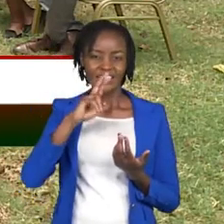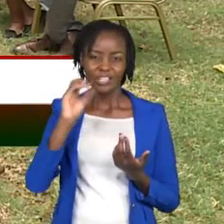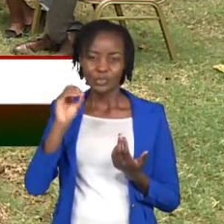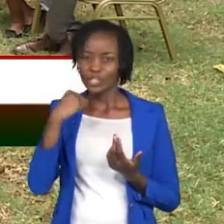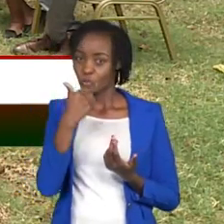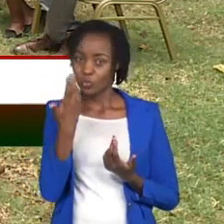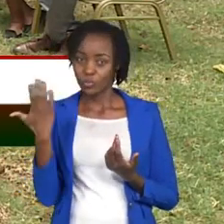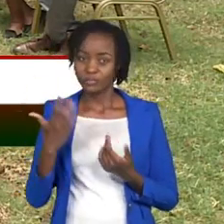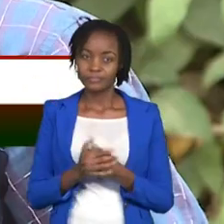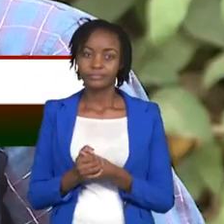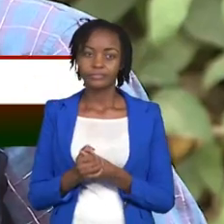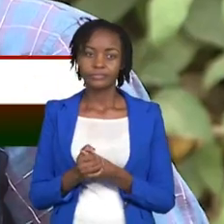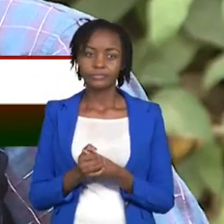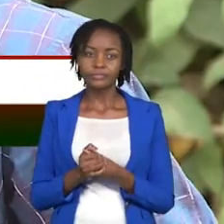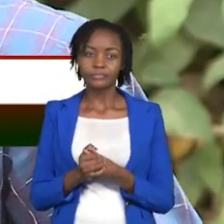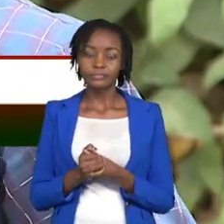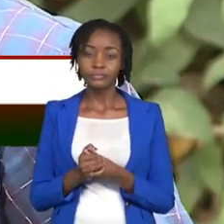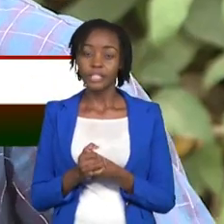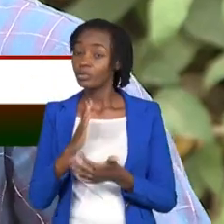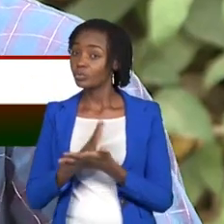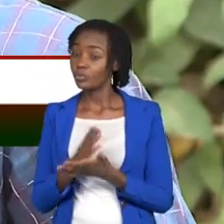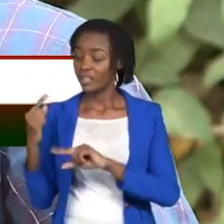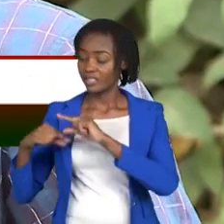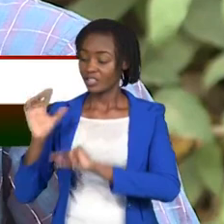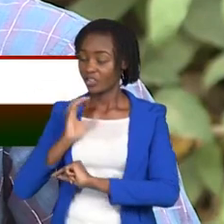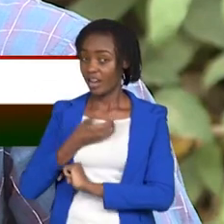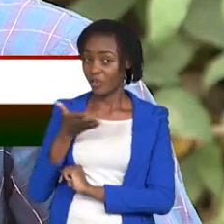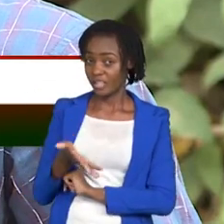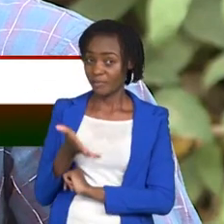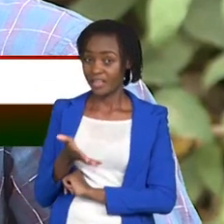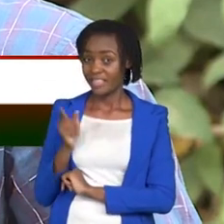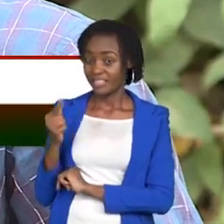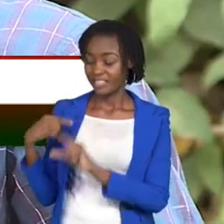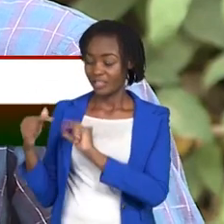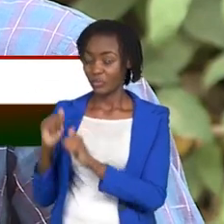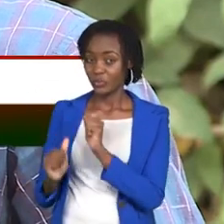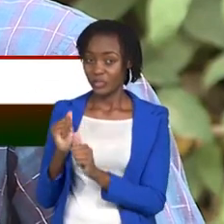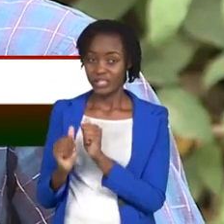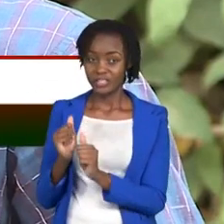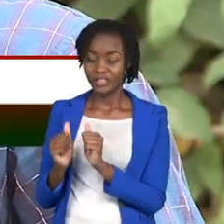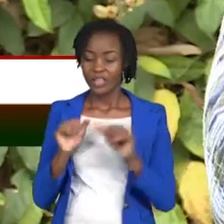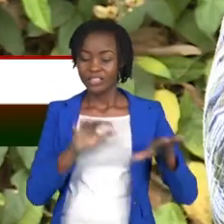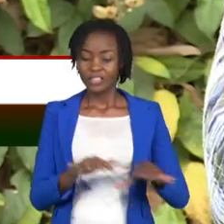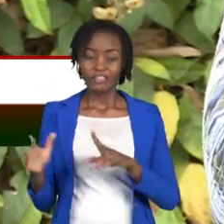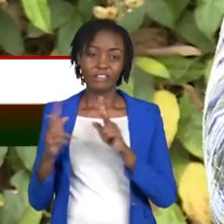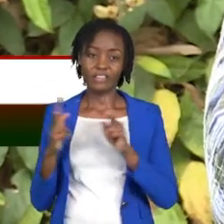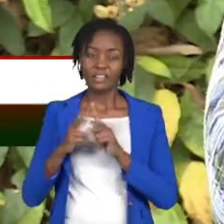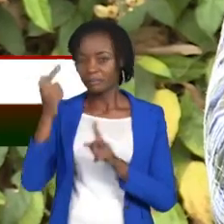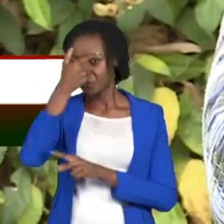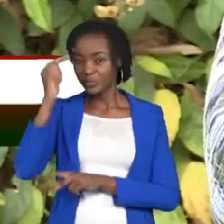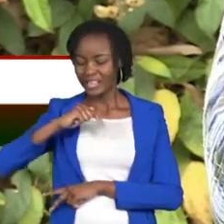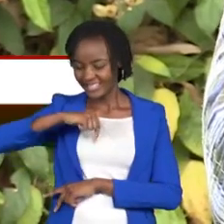to be honest, currently under this generation, this is a generation whereby we are suffering from